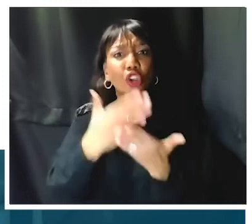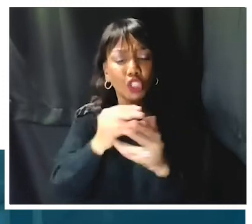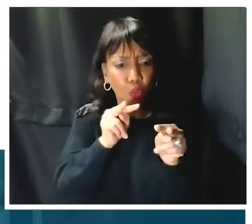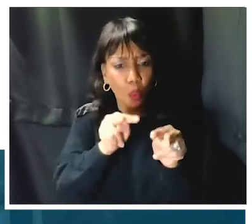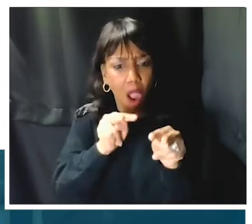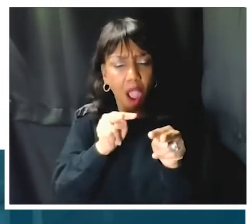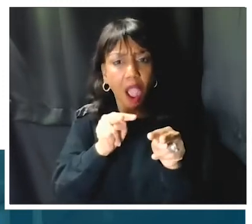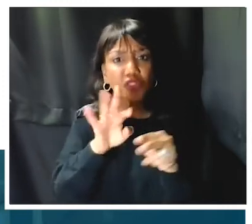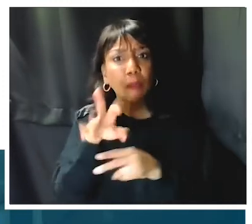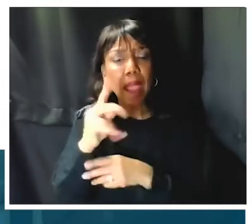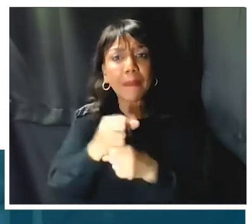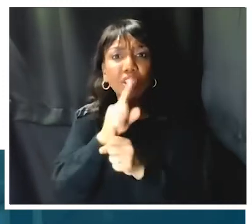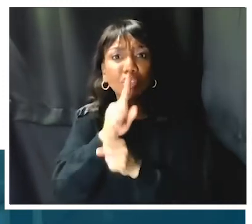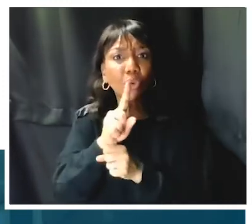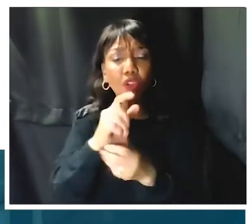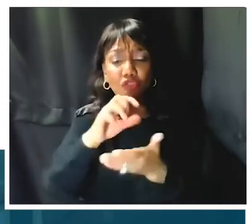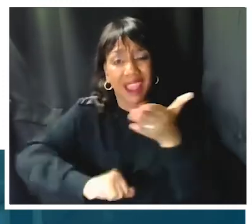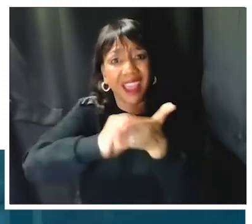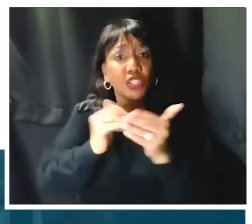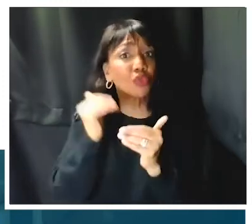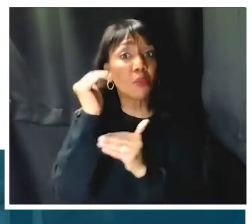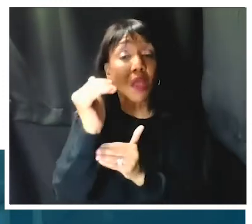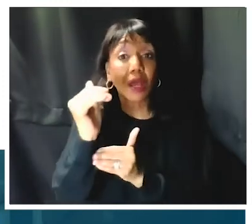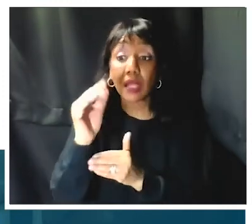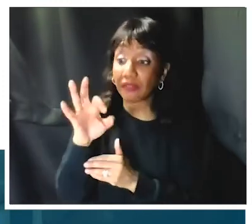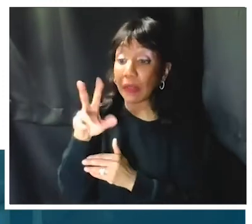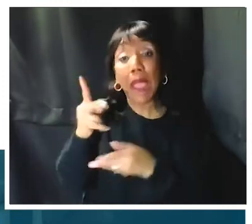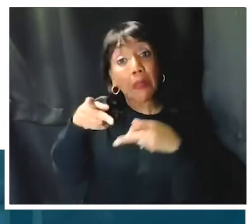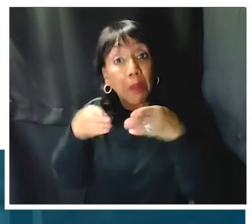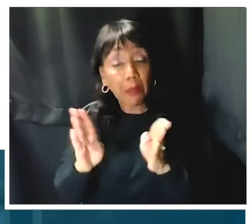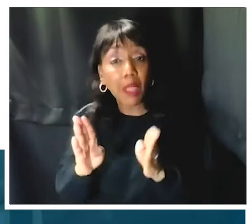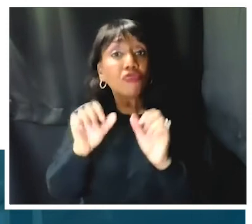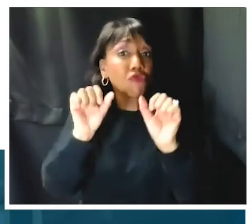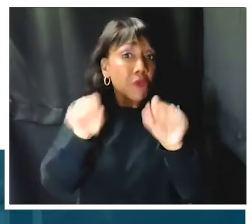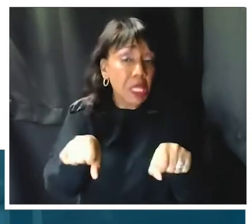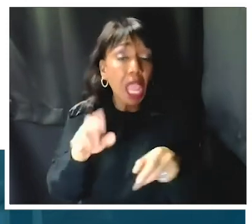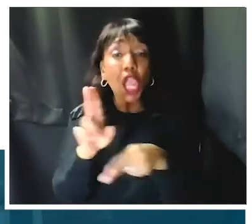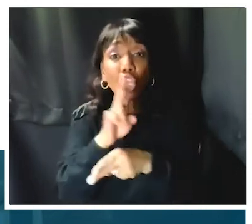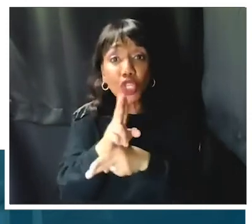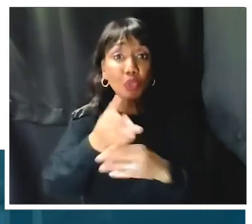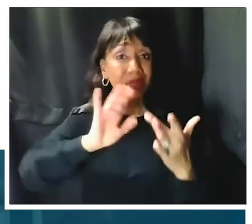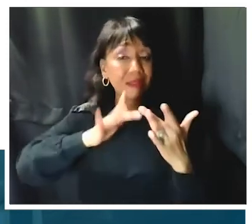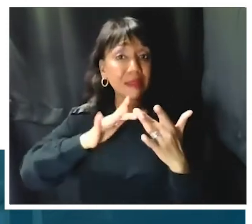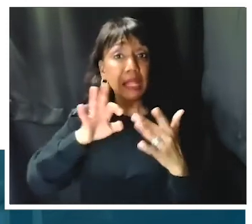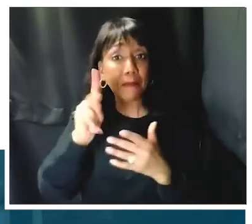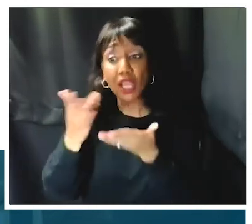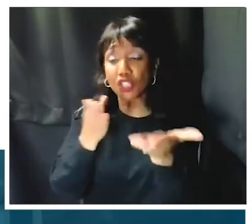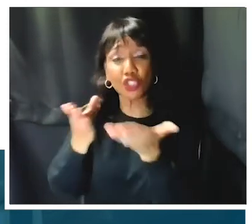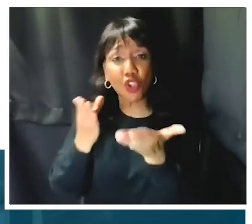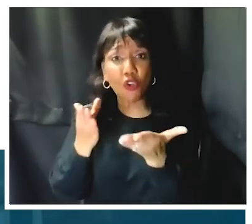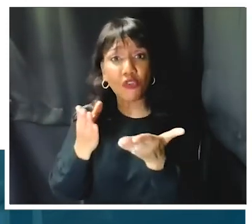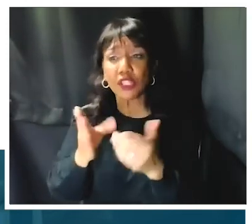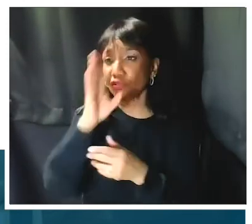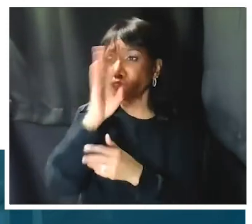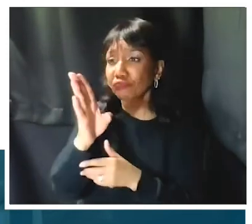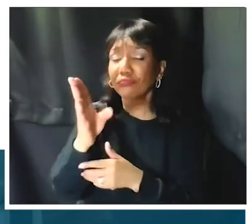not overdraw your account. If your bank allows, you may also use your online banking service to conduct a